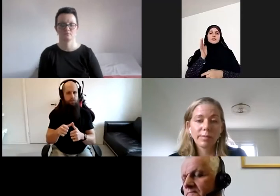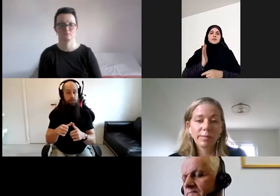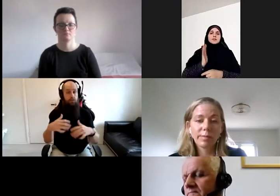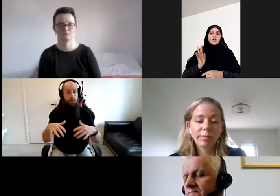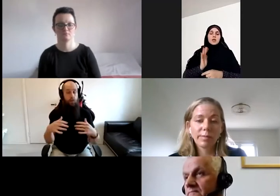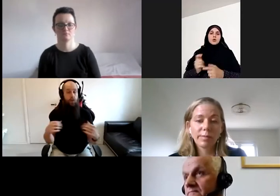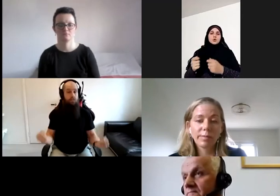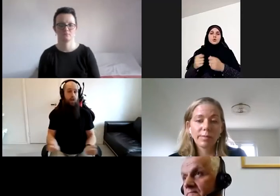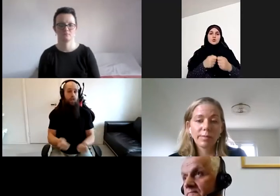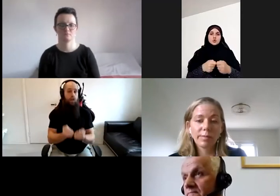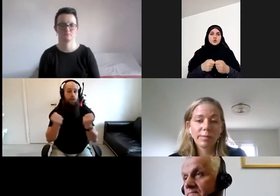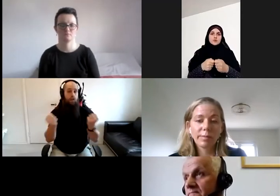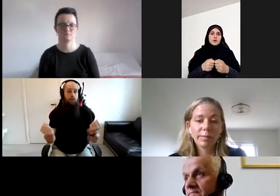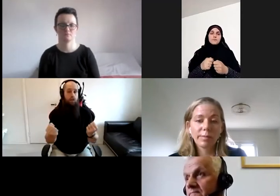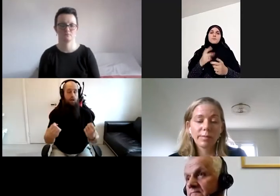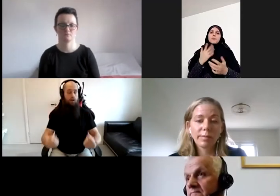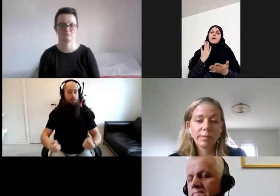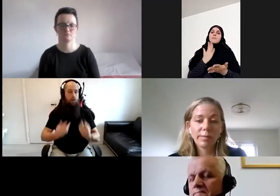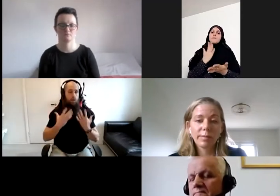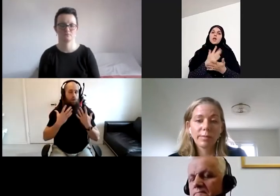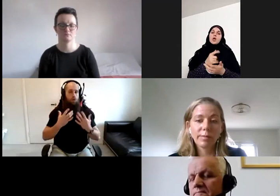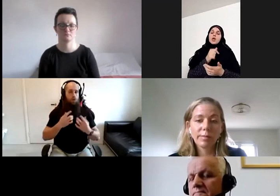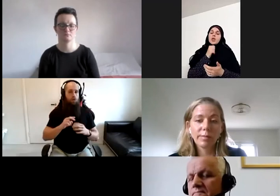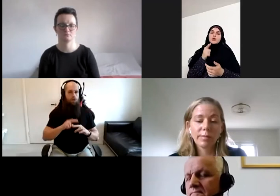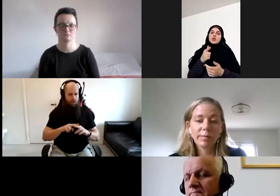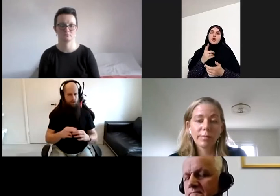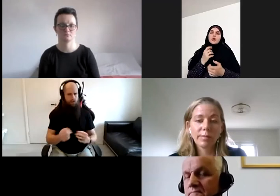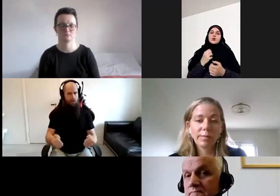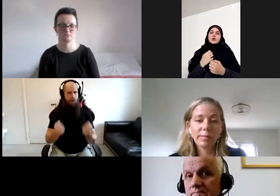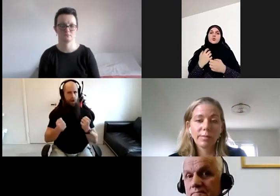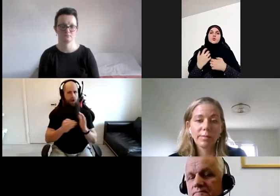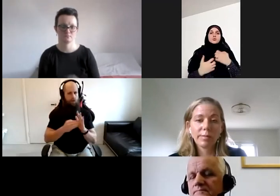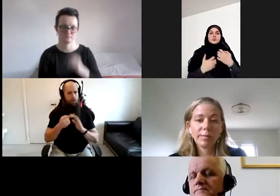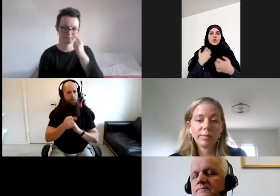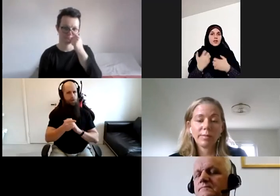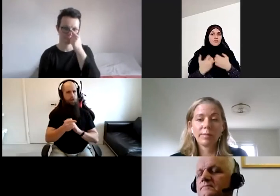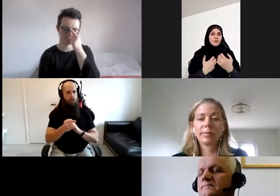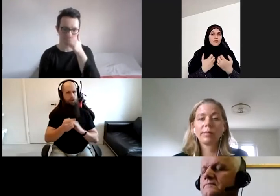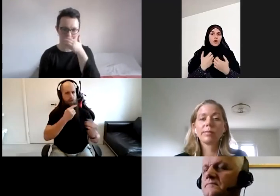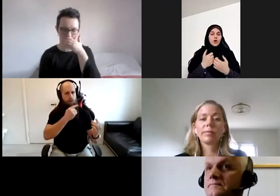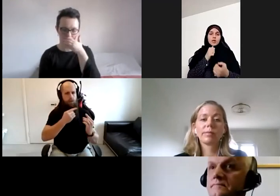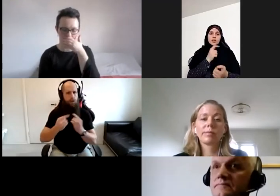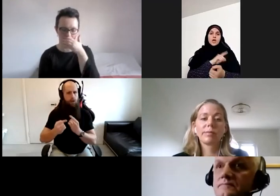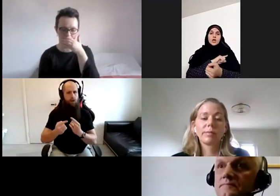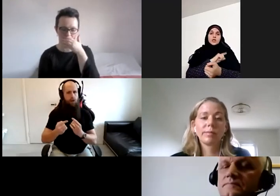exciting and empowering for me myself to be able to hear different views about this